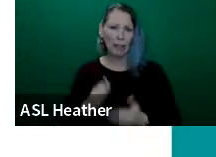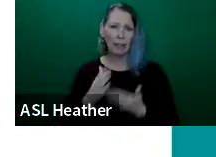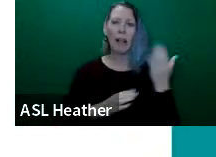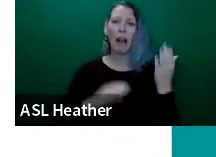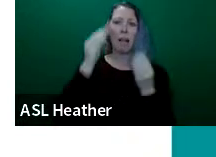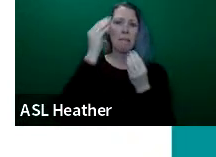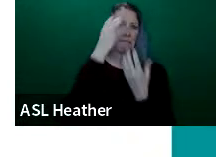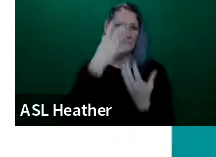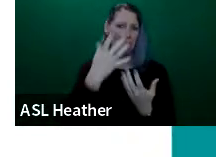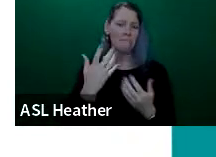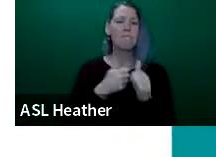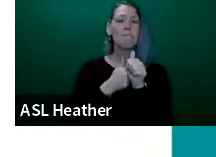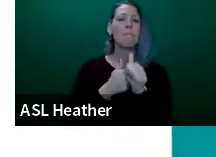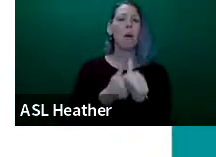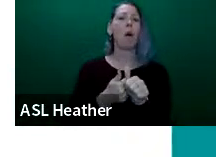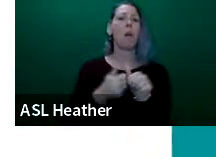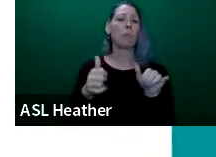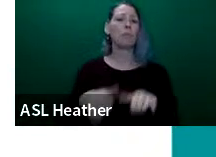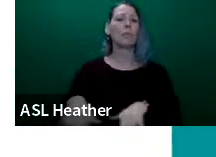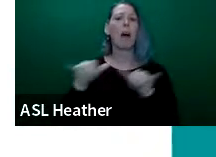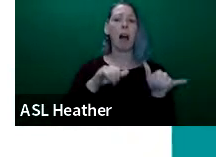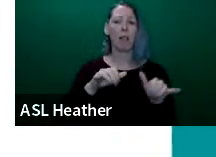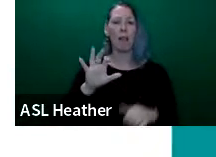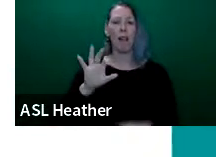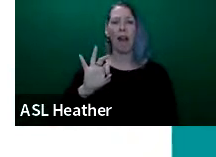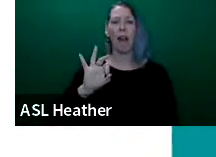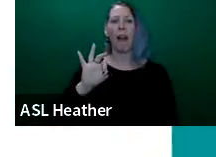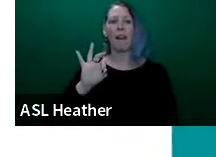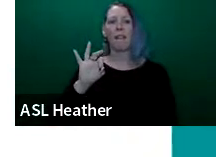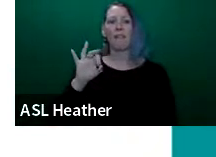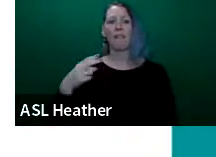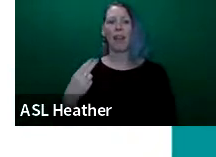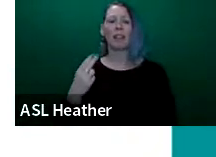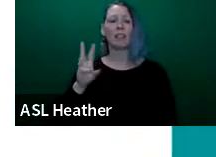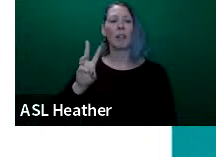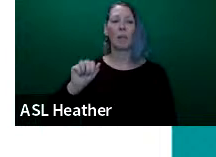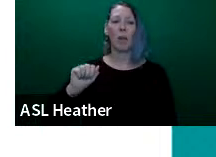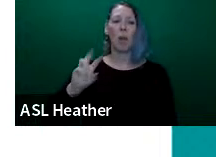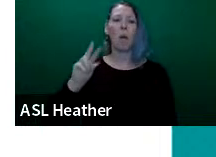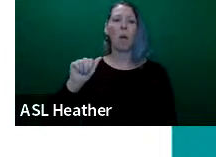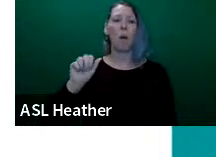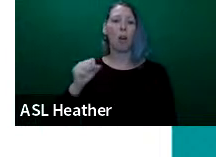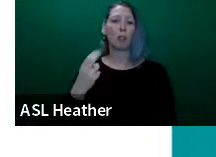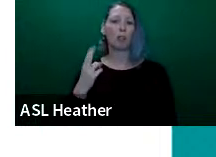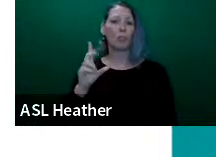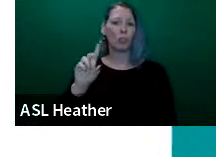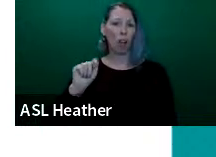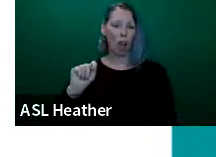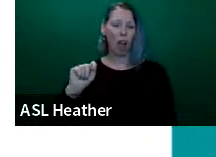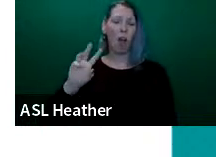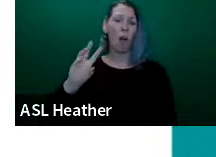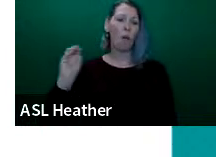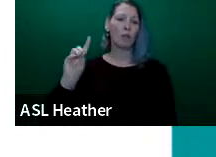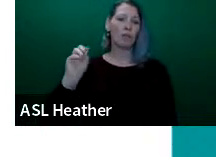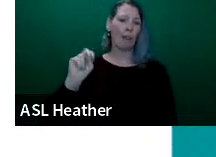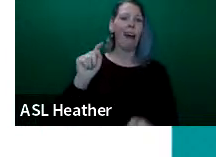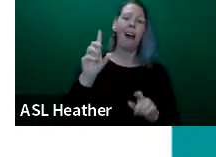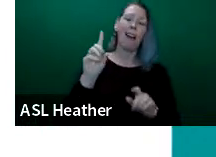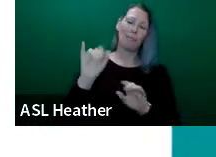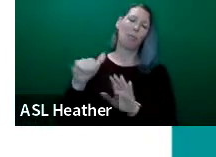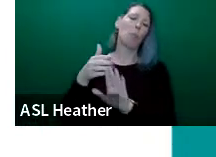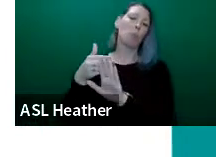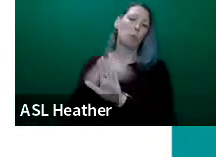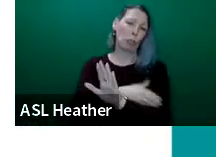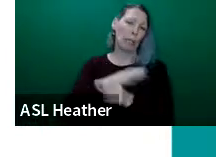We're following standard practice by FHWA, FTA, WashDOT, ODOT that's using kind of pre-pandemic timeframe